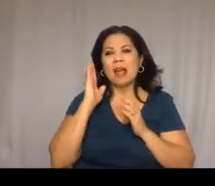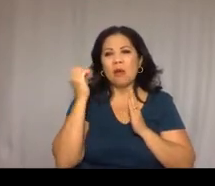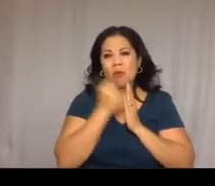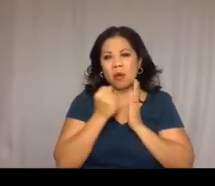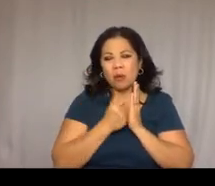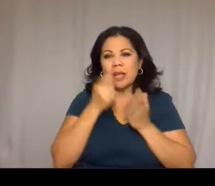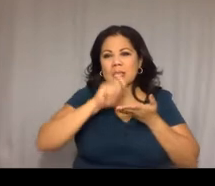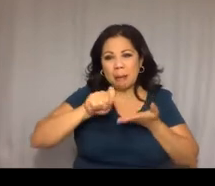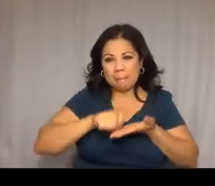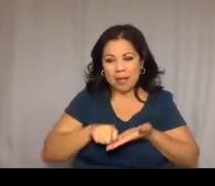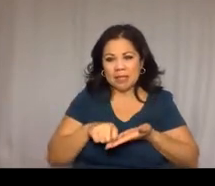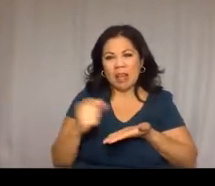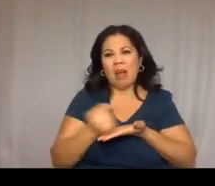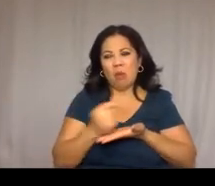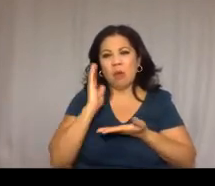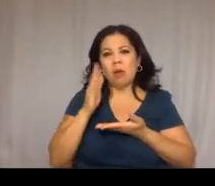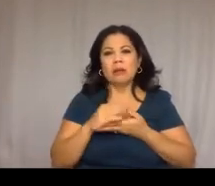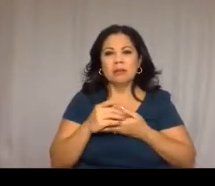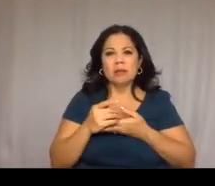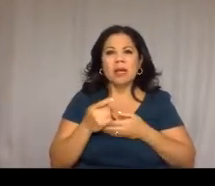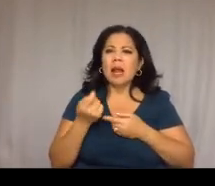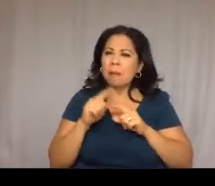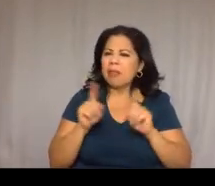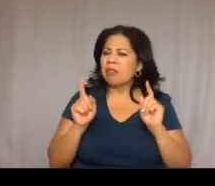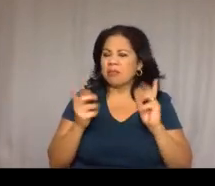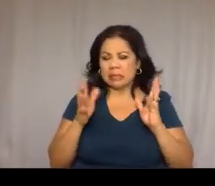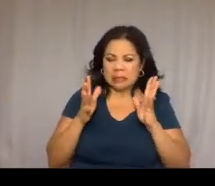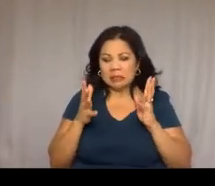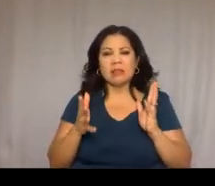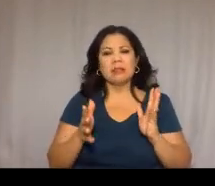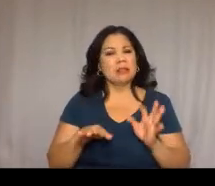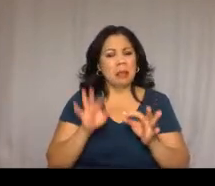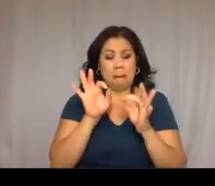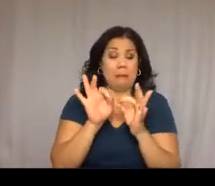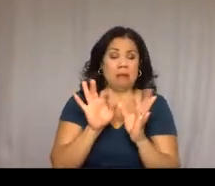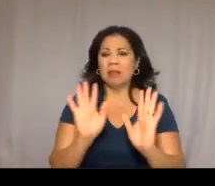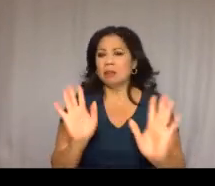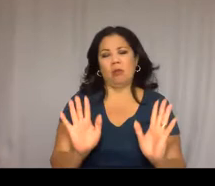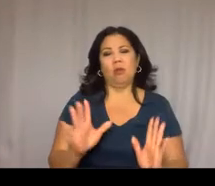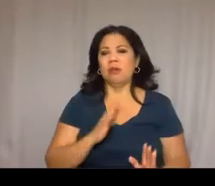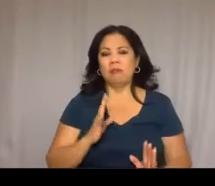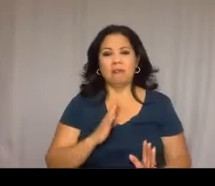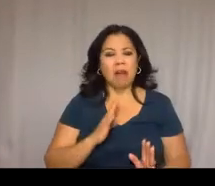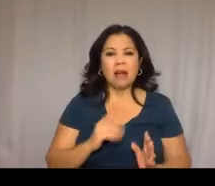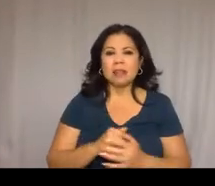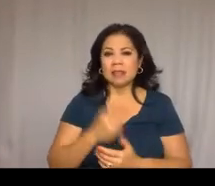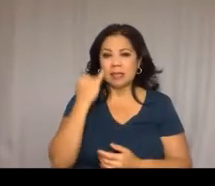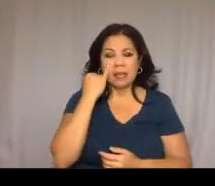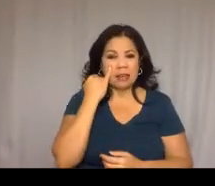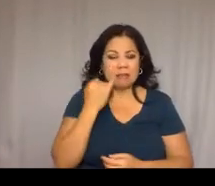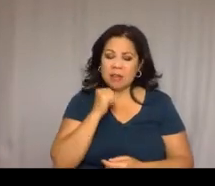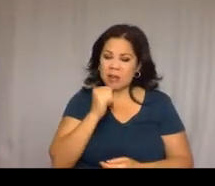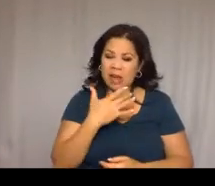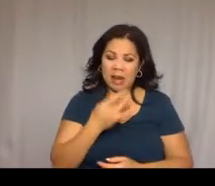line. Oh yeah, they're slightly different than each other, but that's okay. That's okay. No rules with art, guys. If you don't like what you did